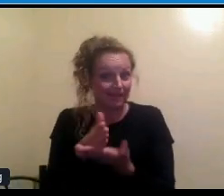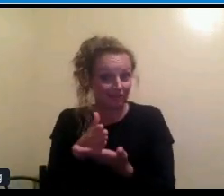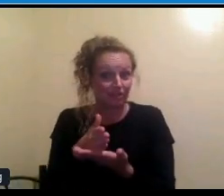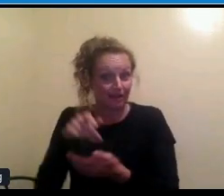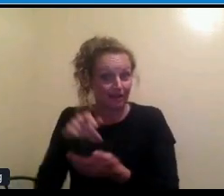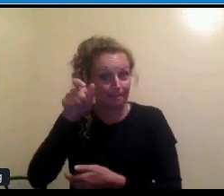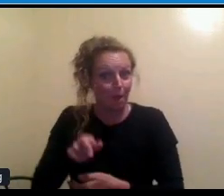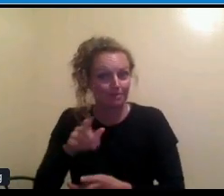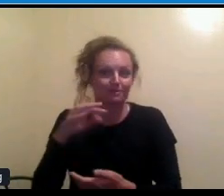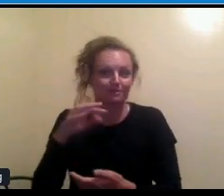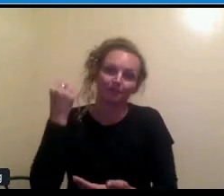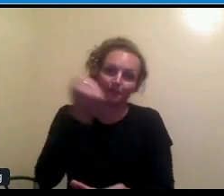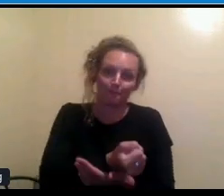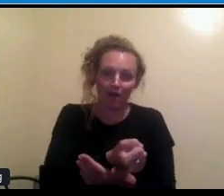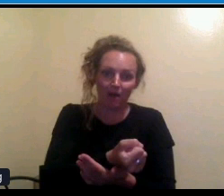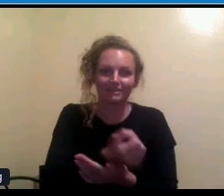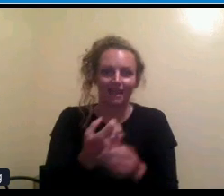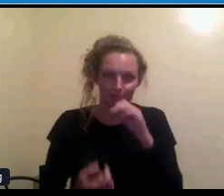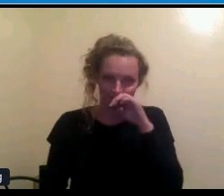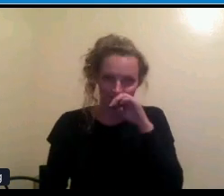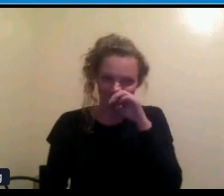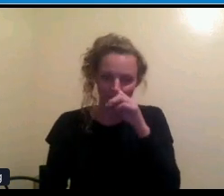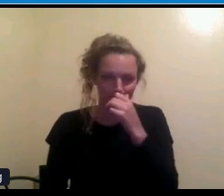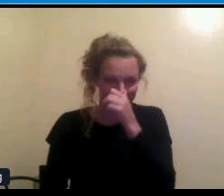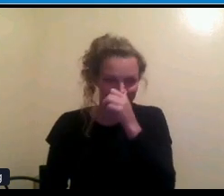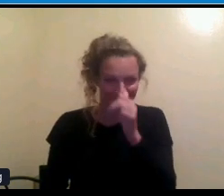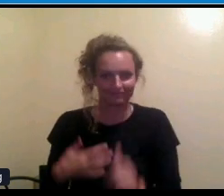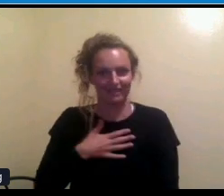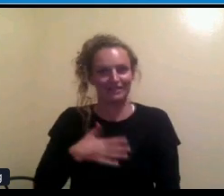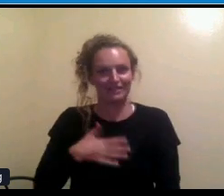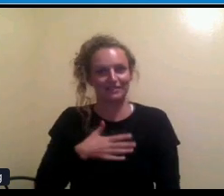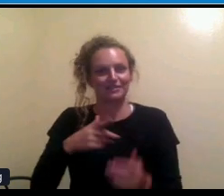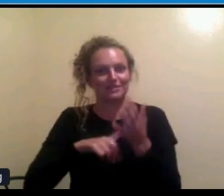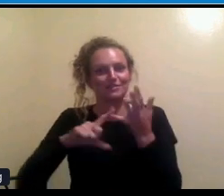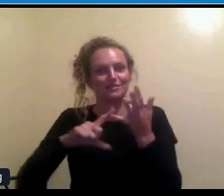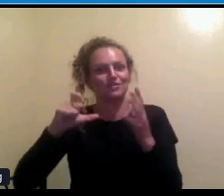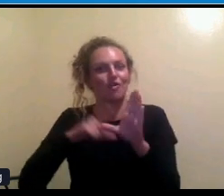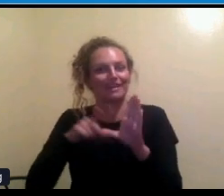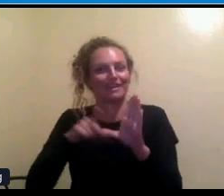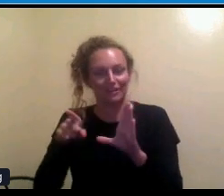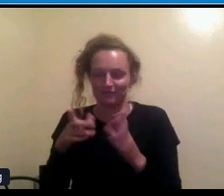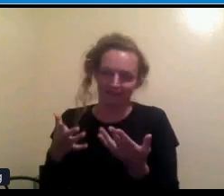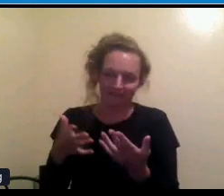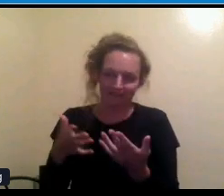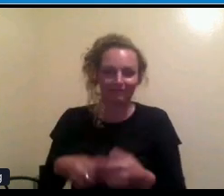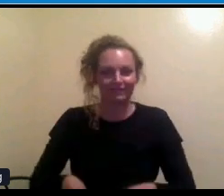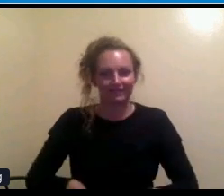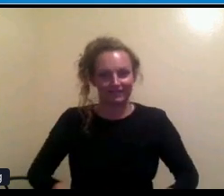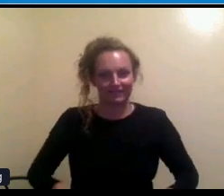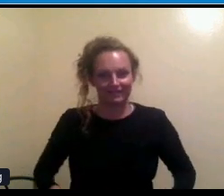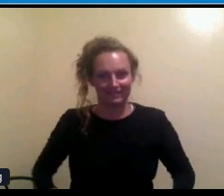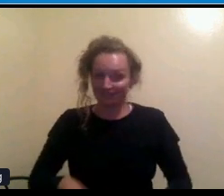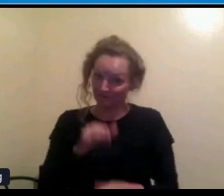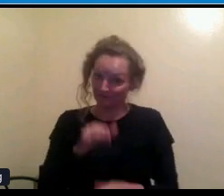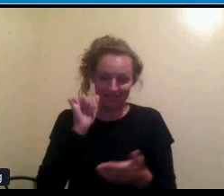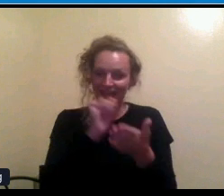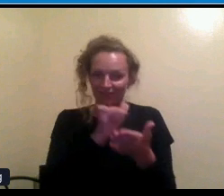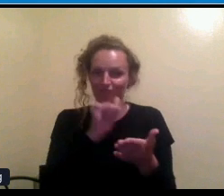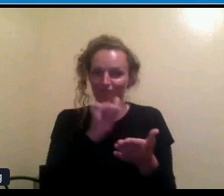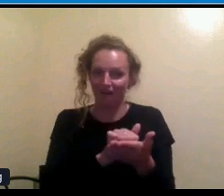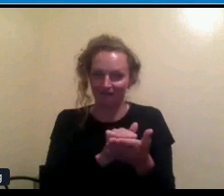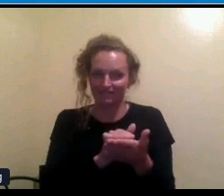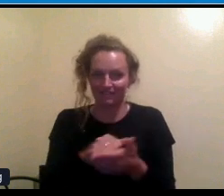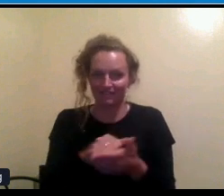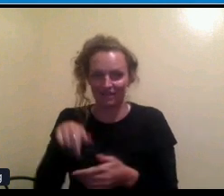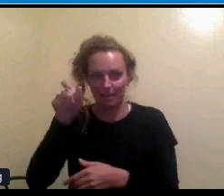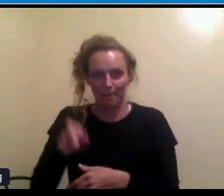I stepped in there briefly as you vanished. I know, I don't know what happened. It's the joy of technology. It just got kicked out. So yeah, you're absolutely right. So they pass out. I think